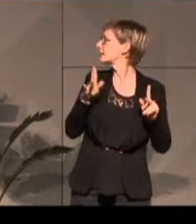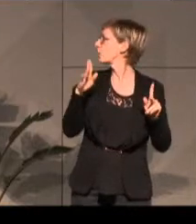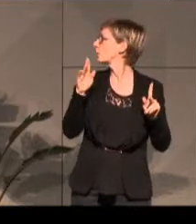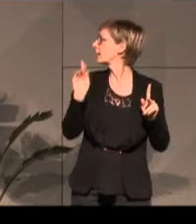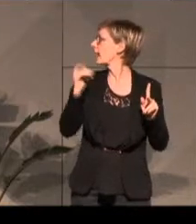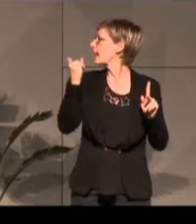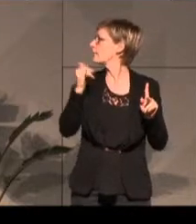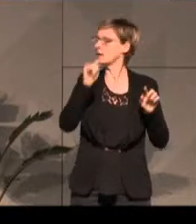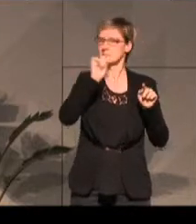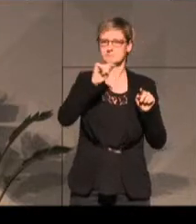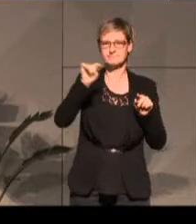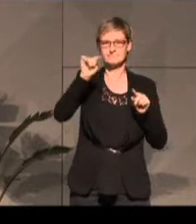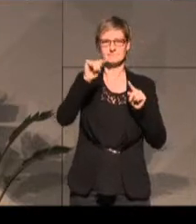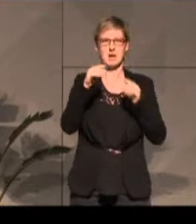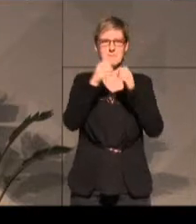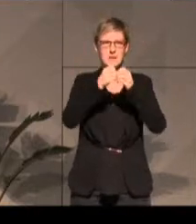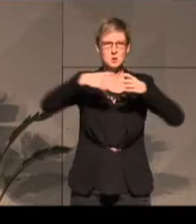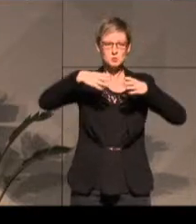and ice